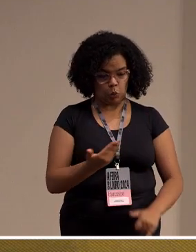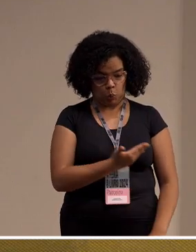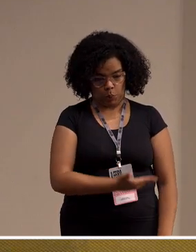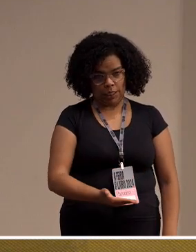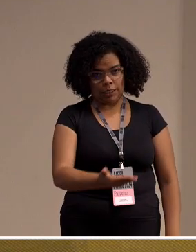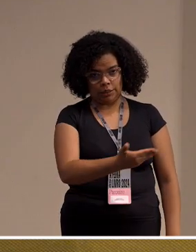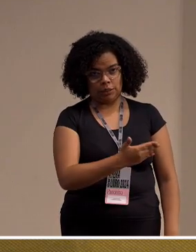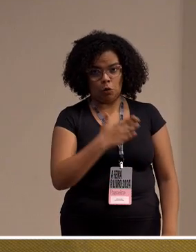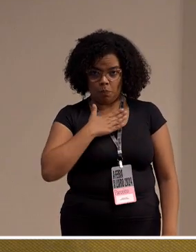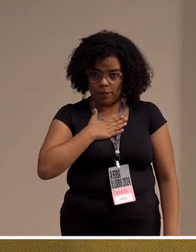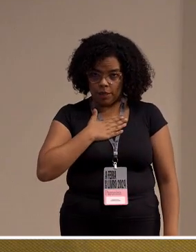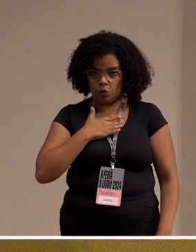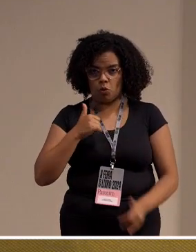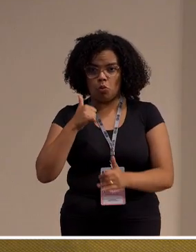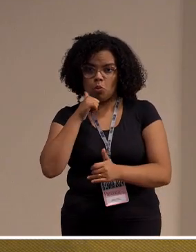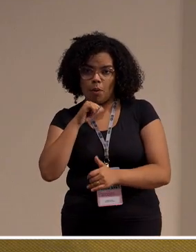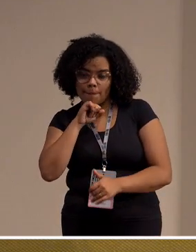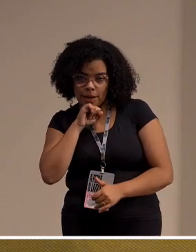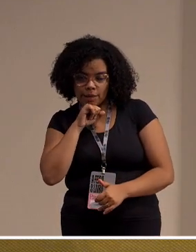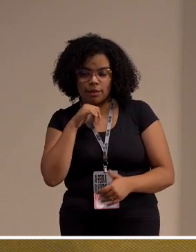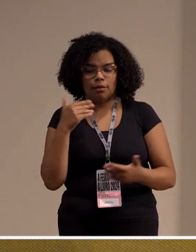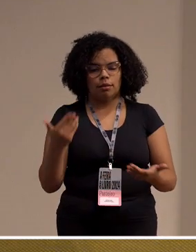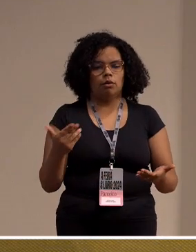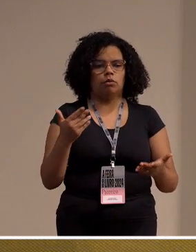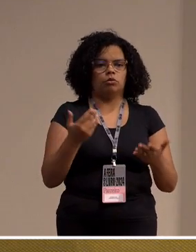create stories for them, and